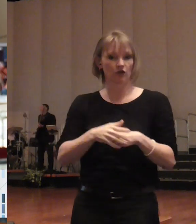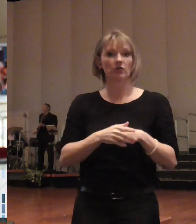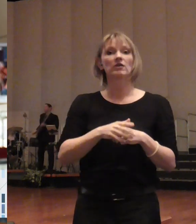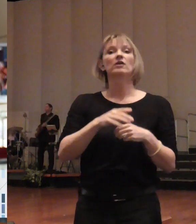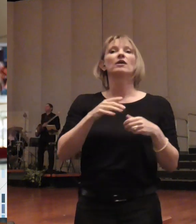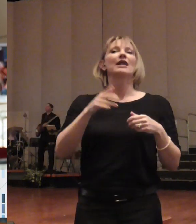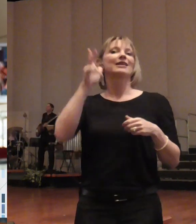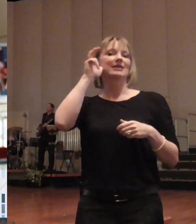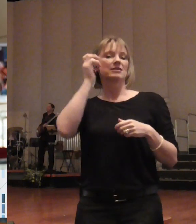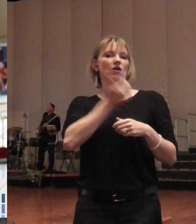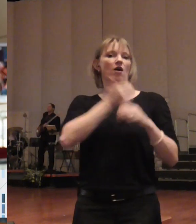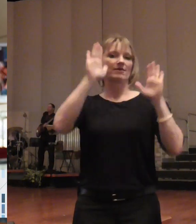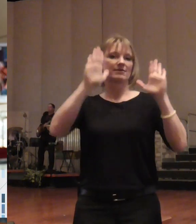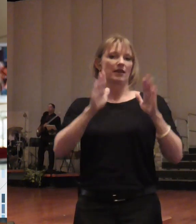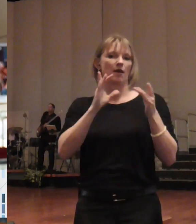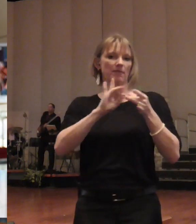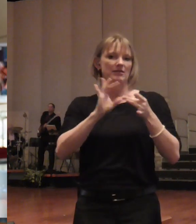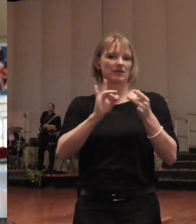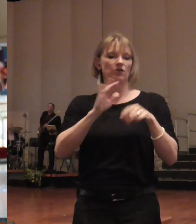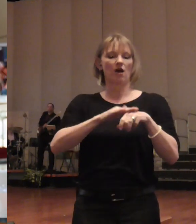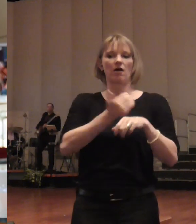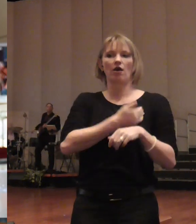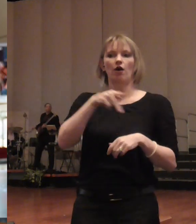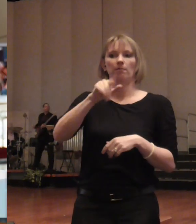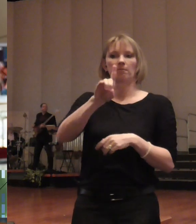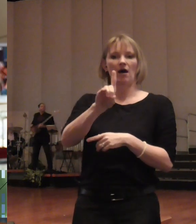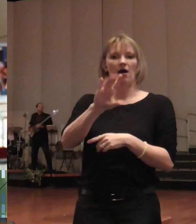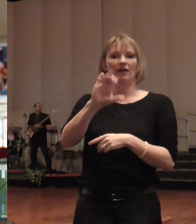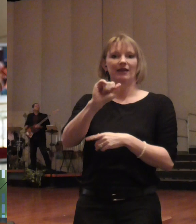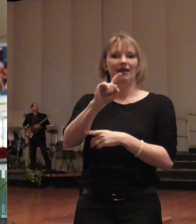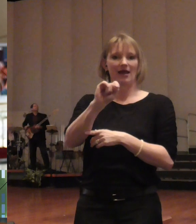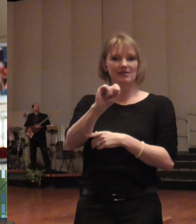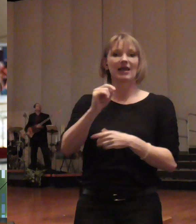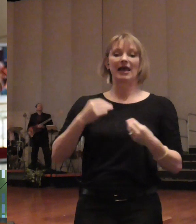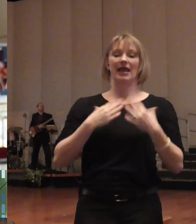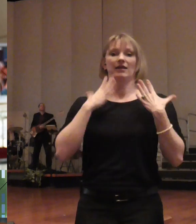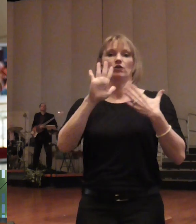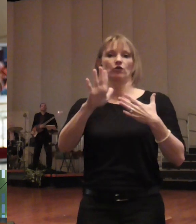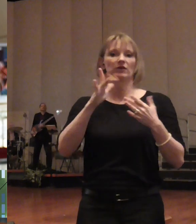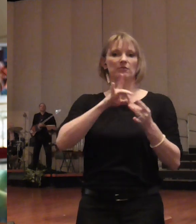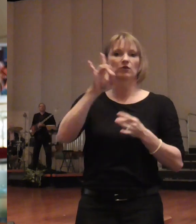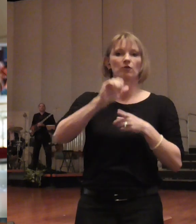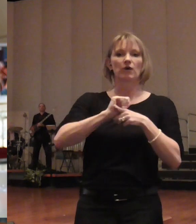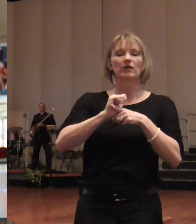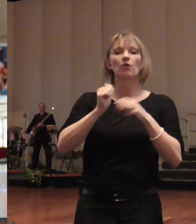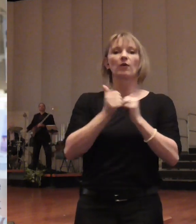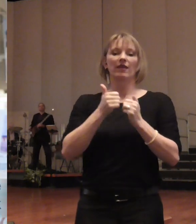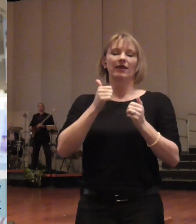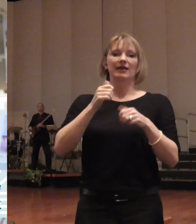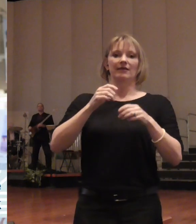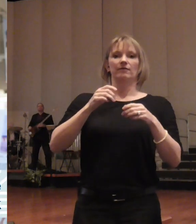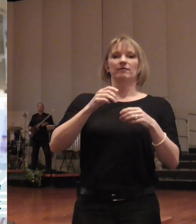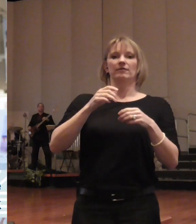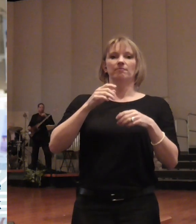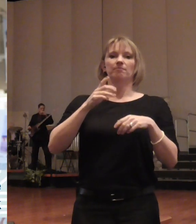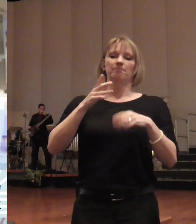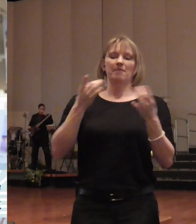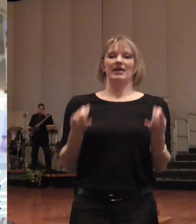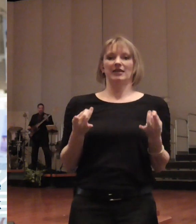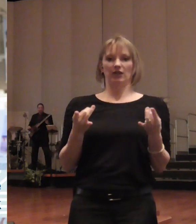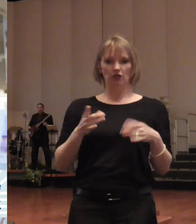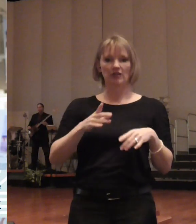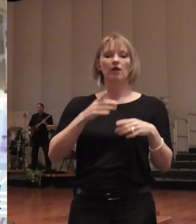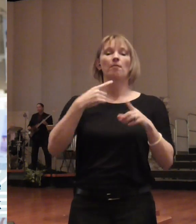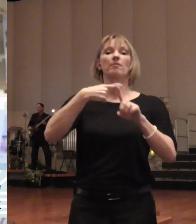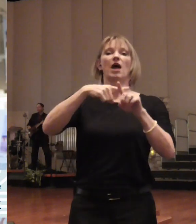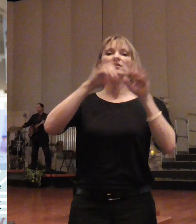our Sunday messages and more on our podcast. Enhance your spiritual practice with our Insight Timer meditations, and tune in on Wednesdays for a